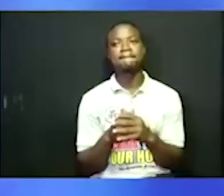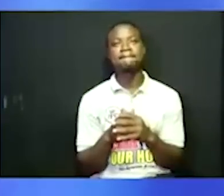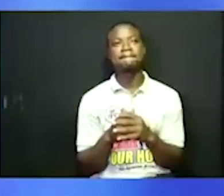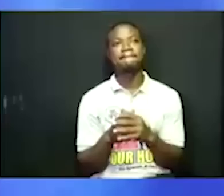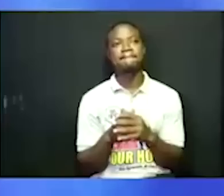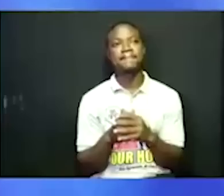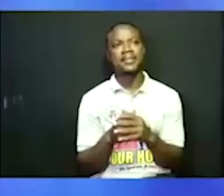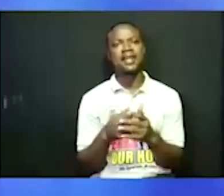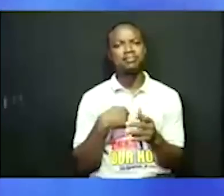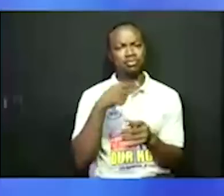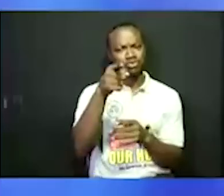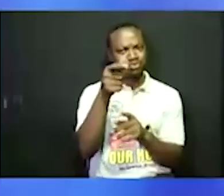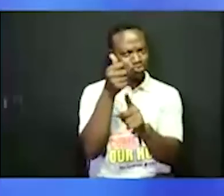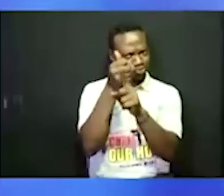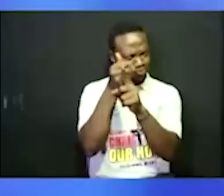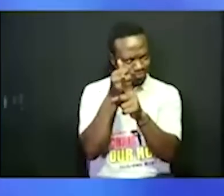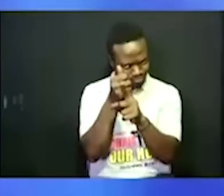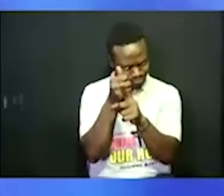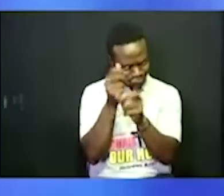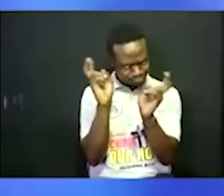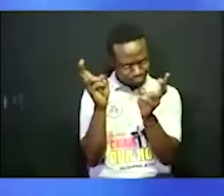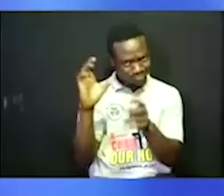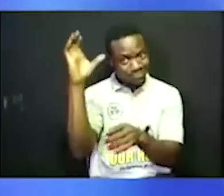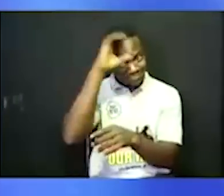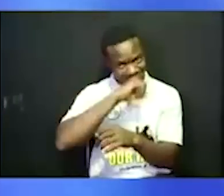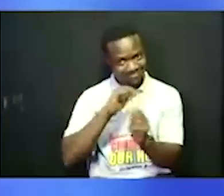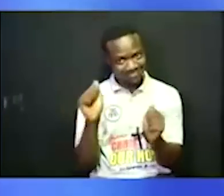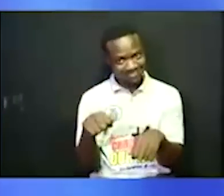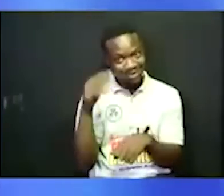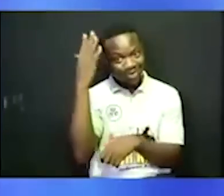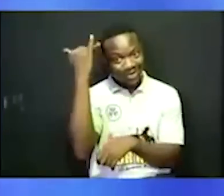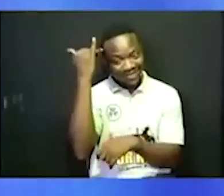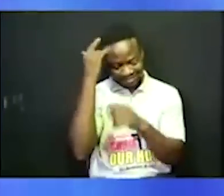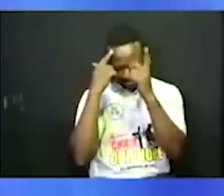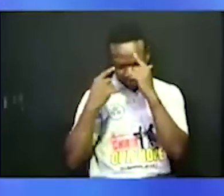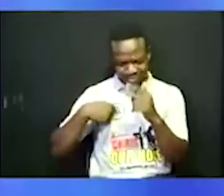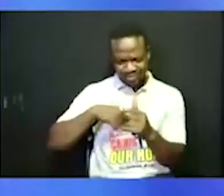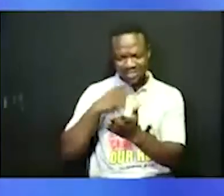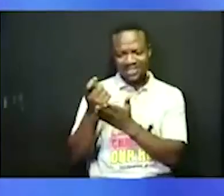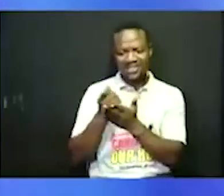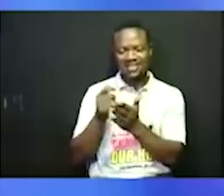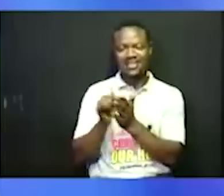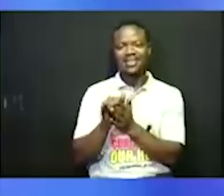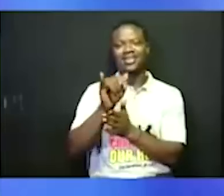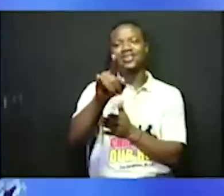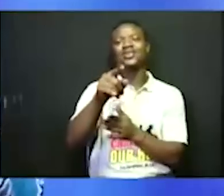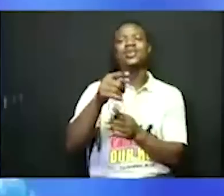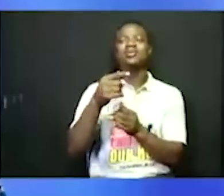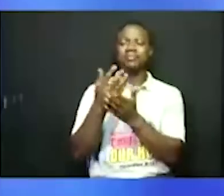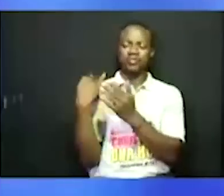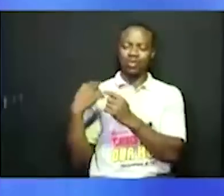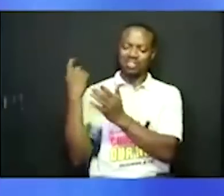know you can guess it. Yeah, because we have been talking about the fact that you can never say, I will not